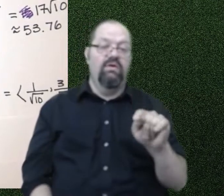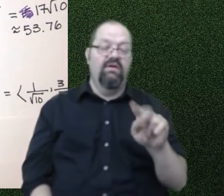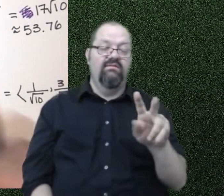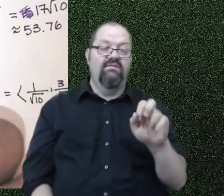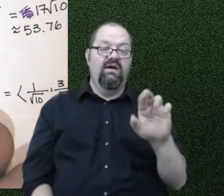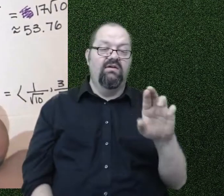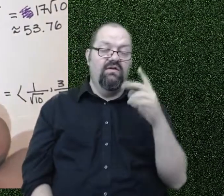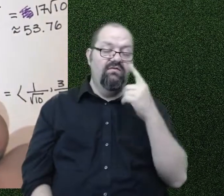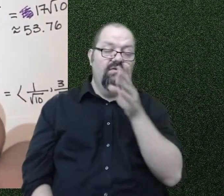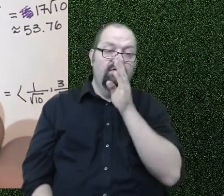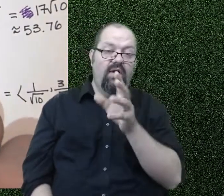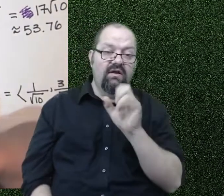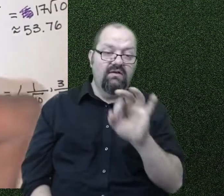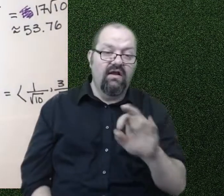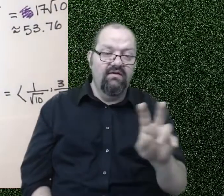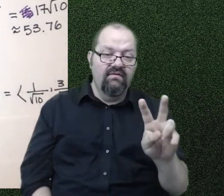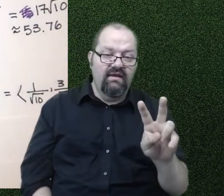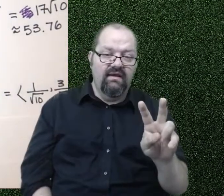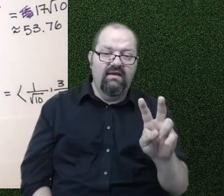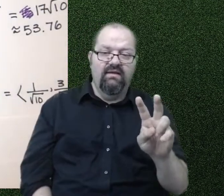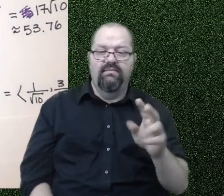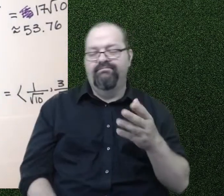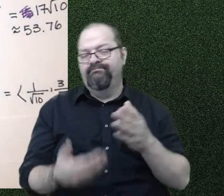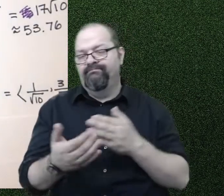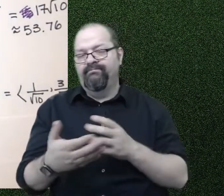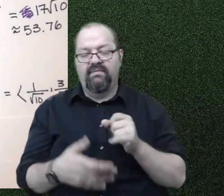I take V, maybe it's 5 units long,